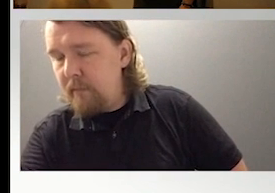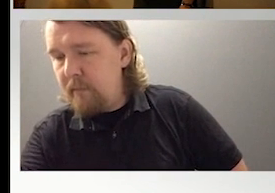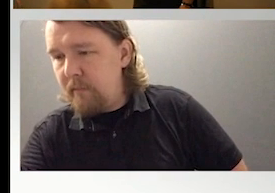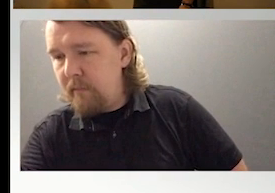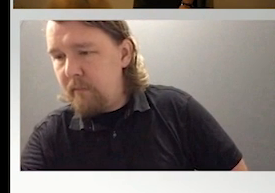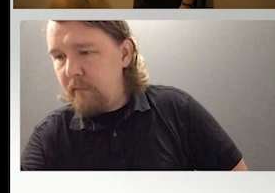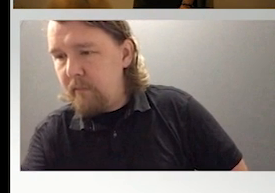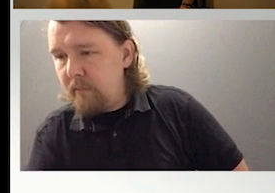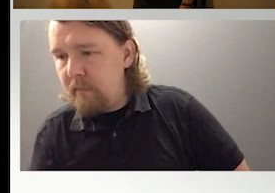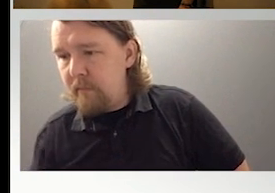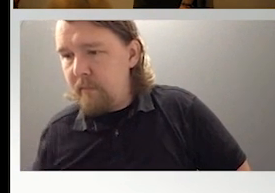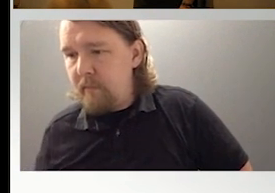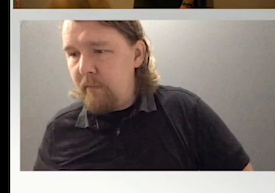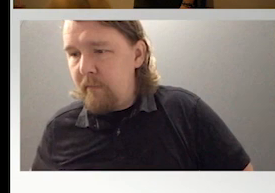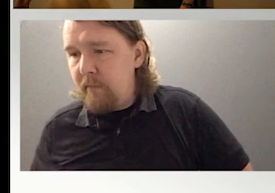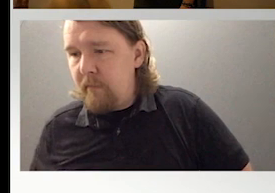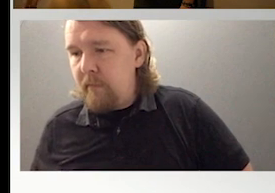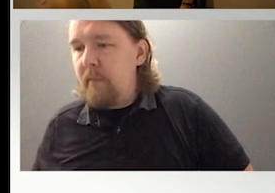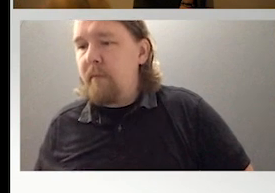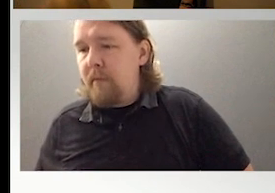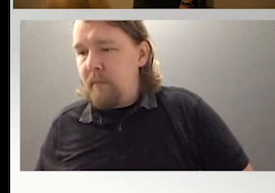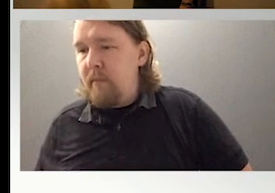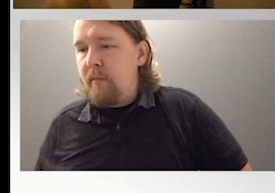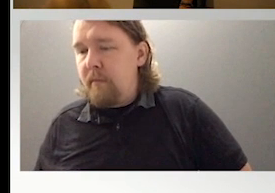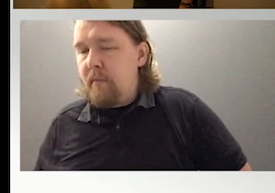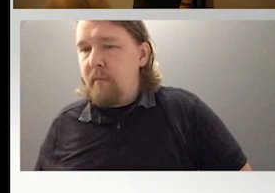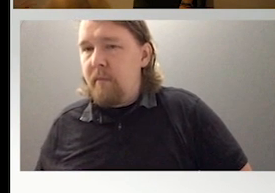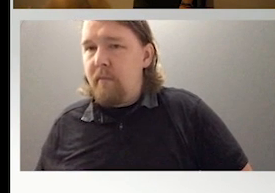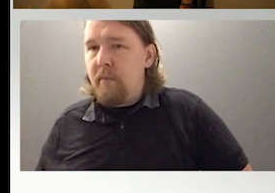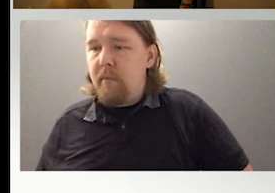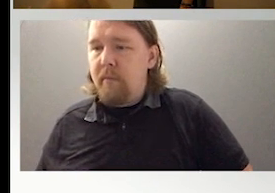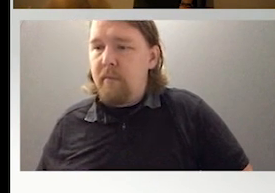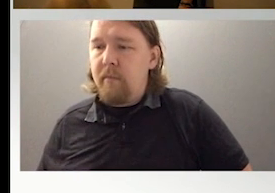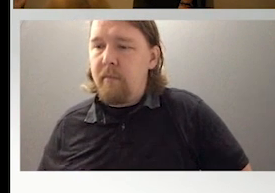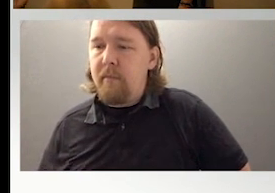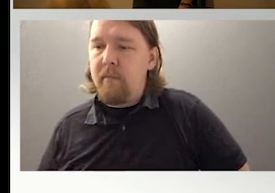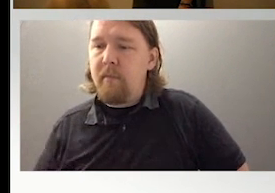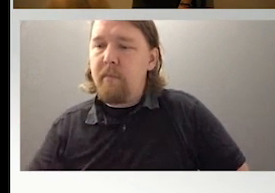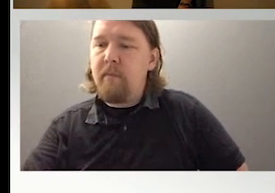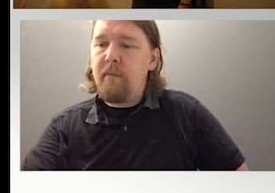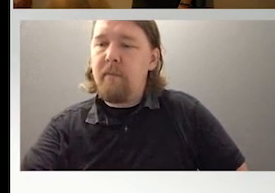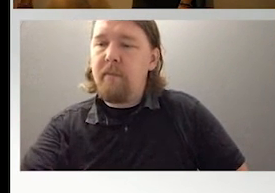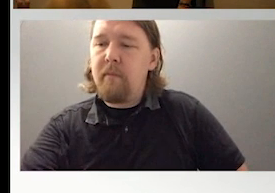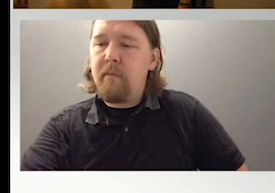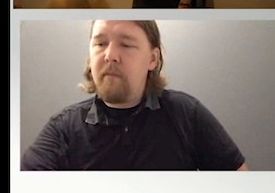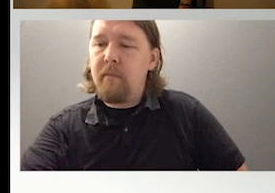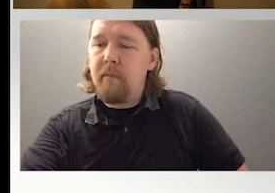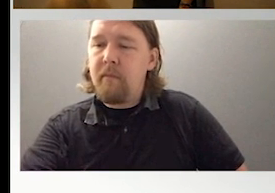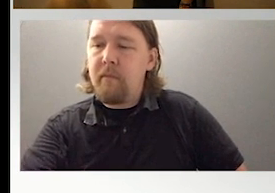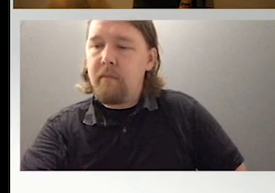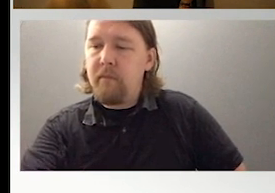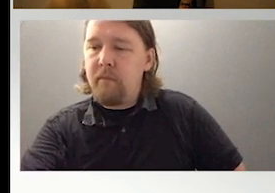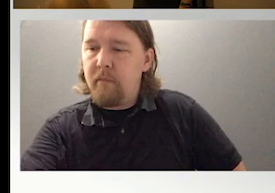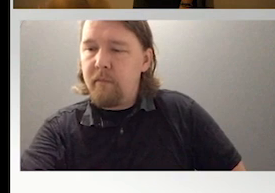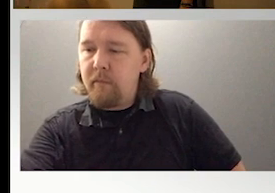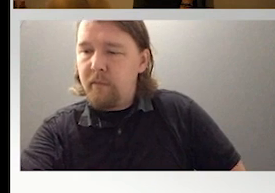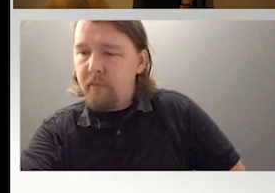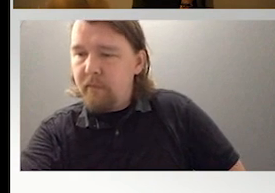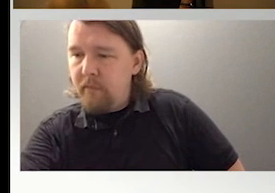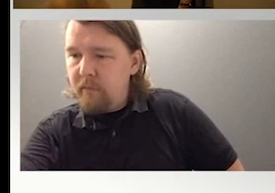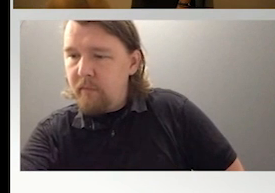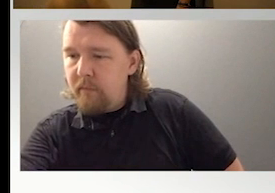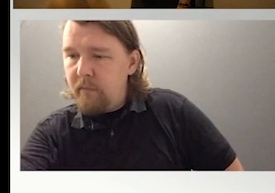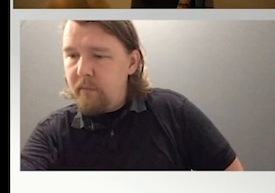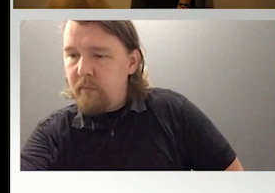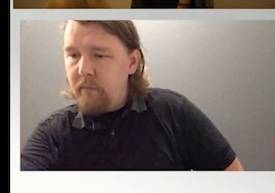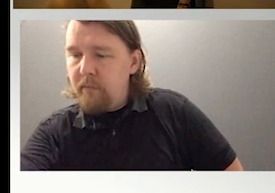parents' insurance, health insurance. So Yeah. that I don't know, but I'm assuming probably the health insurance is gonna say, no,